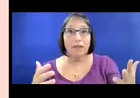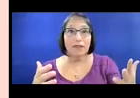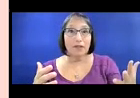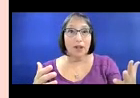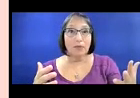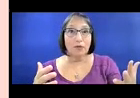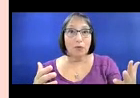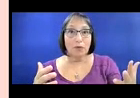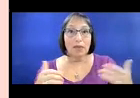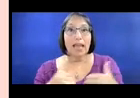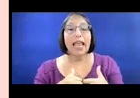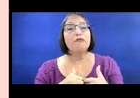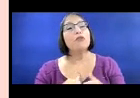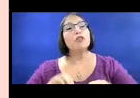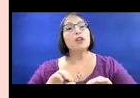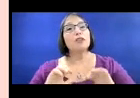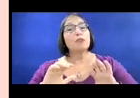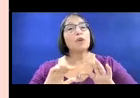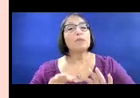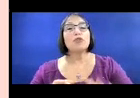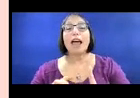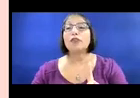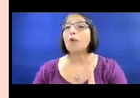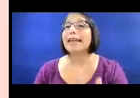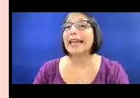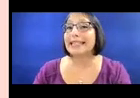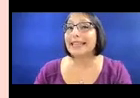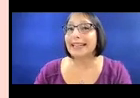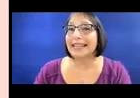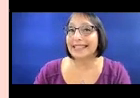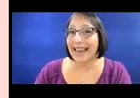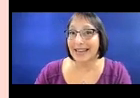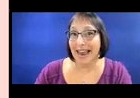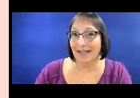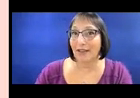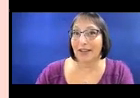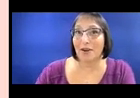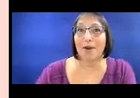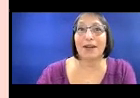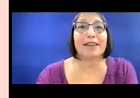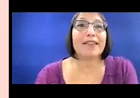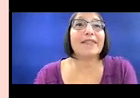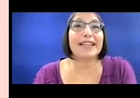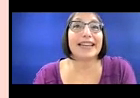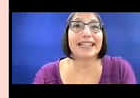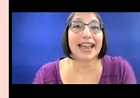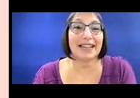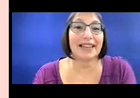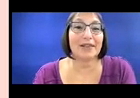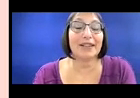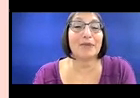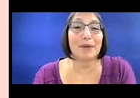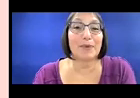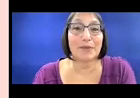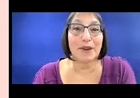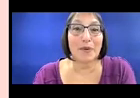of these different types of tools, if you can just start putting them in chat, don't hit send yet. I'll let you know when we need to hit send, and then